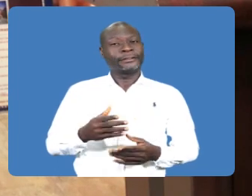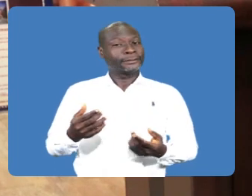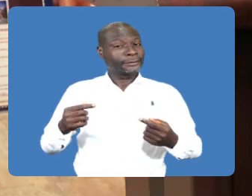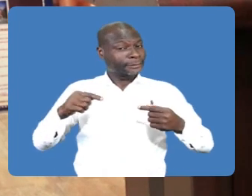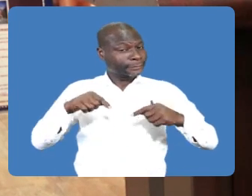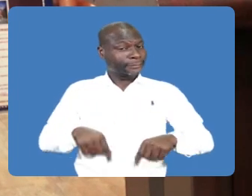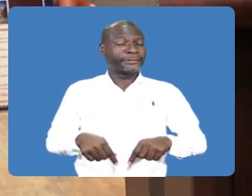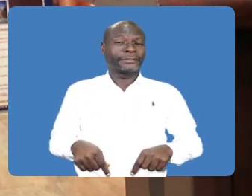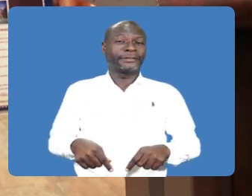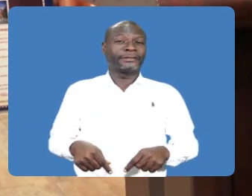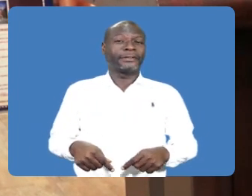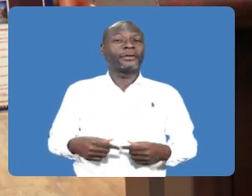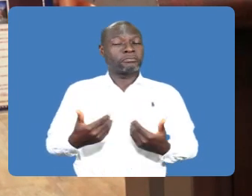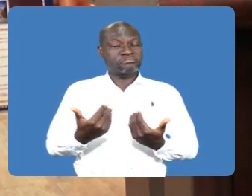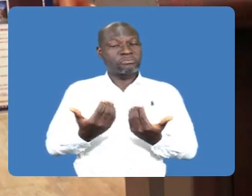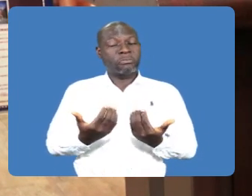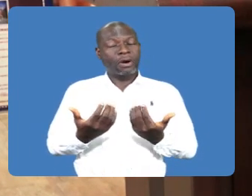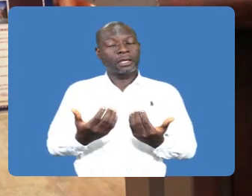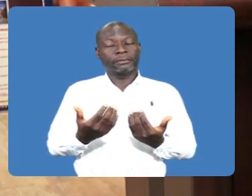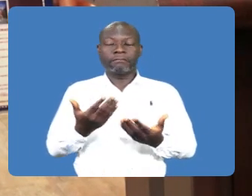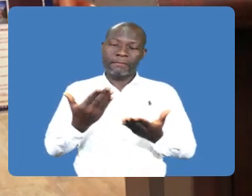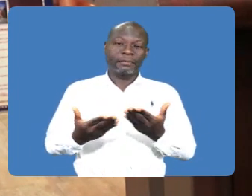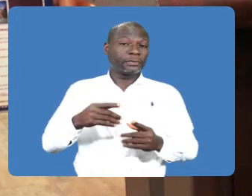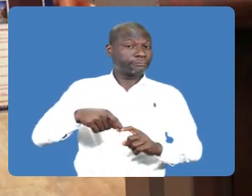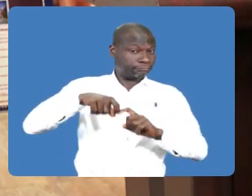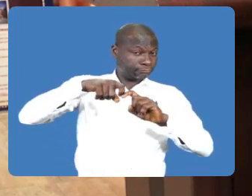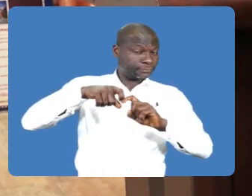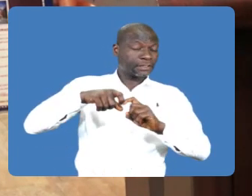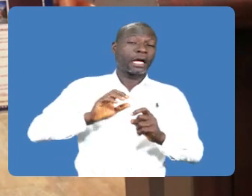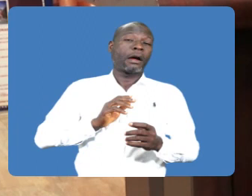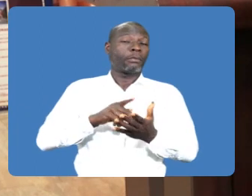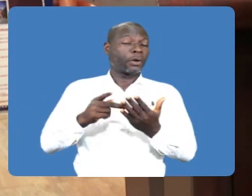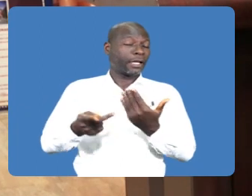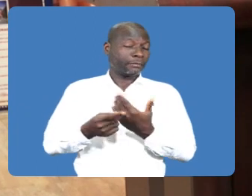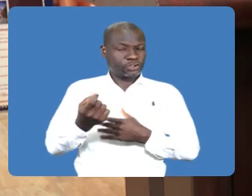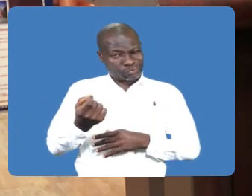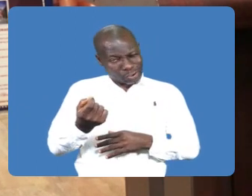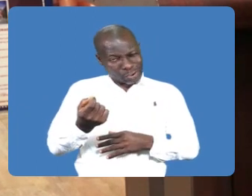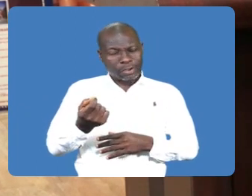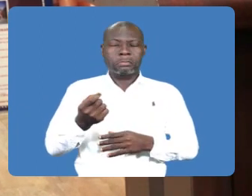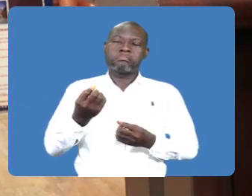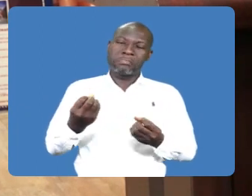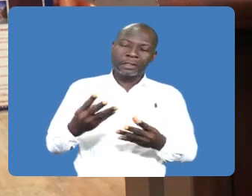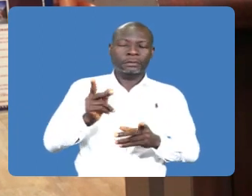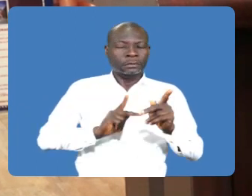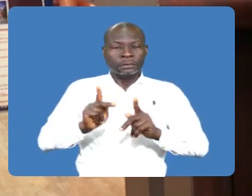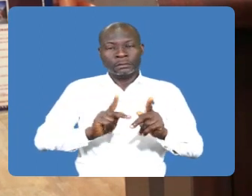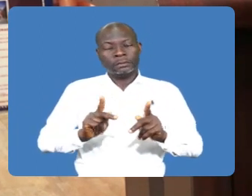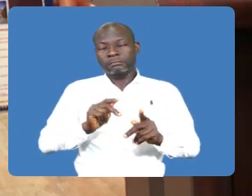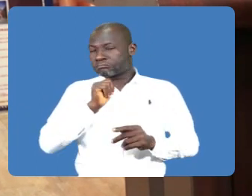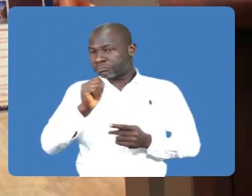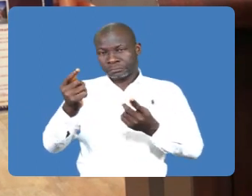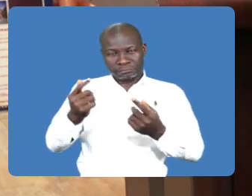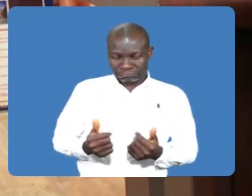Etinde anopai. Ya suspend ye normal program no. Se doduo a want to be ama graduation. Ane